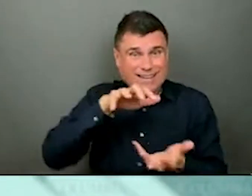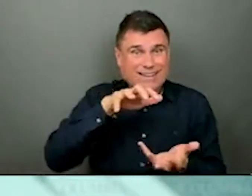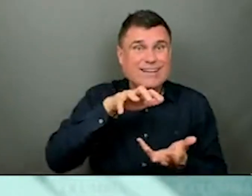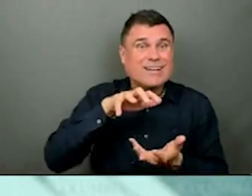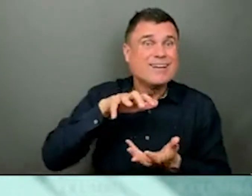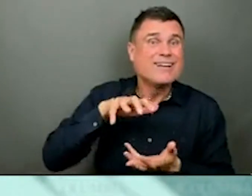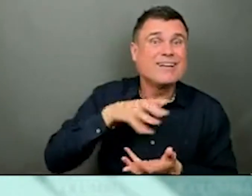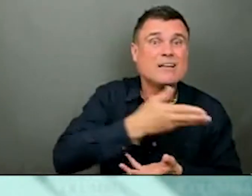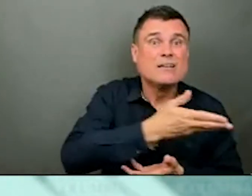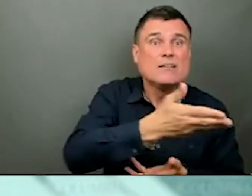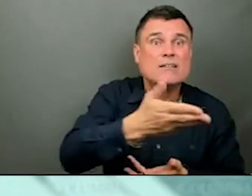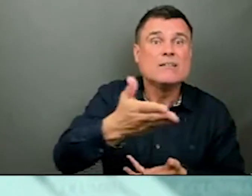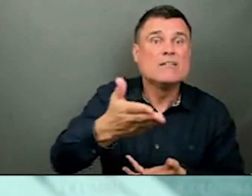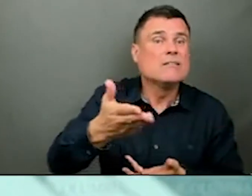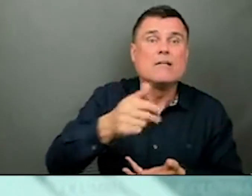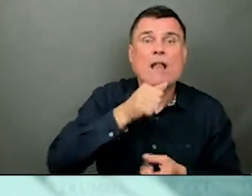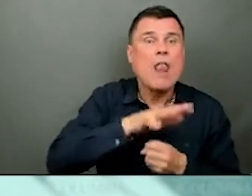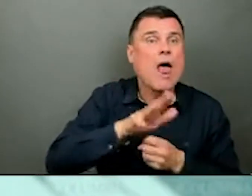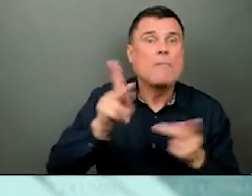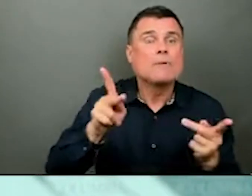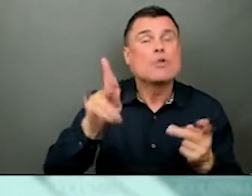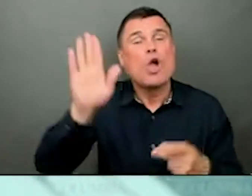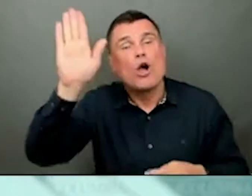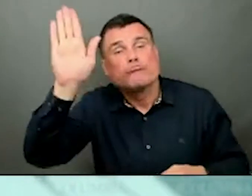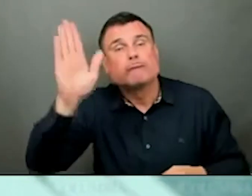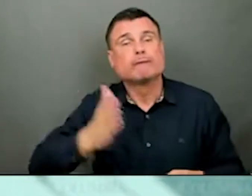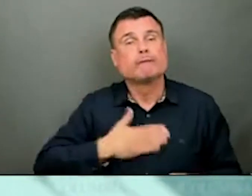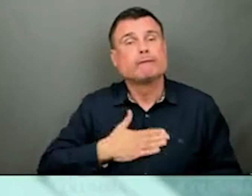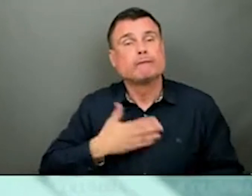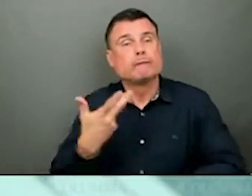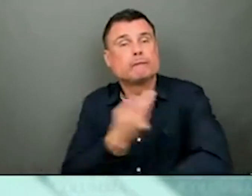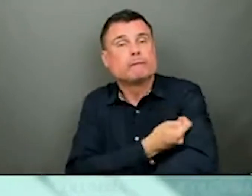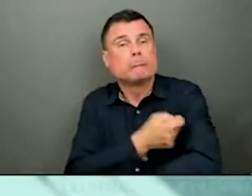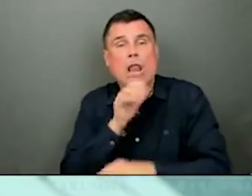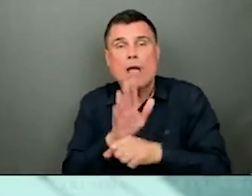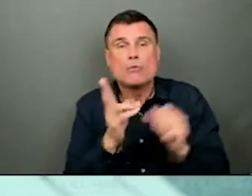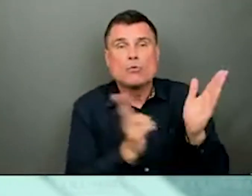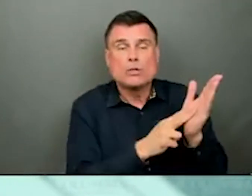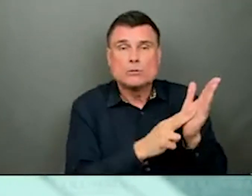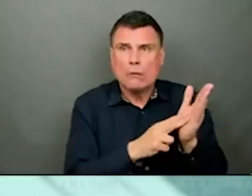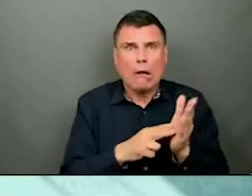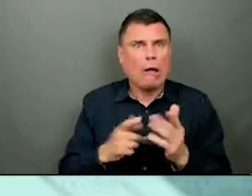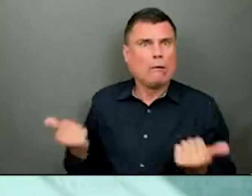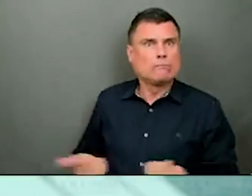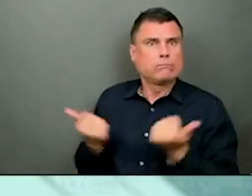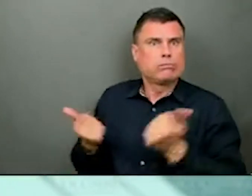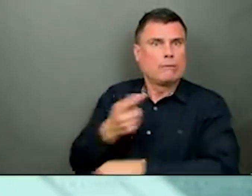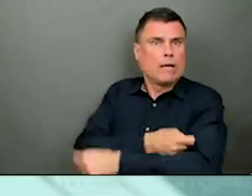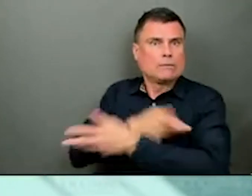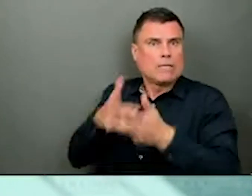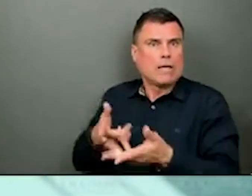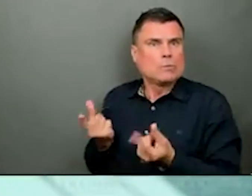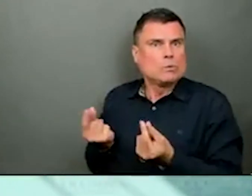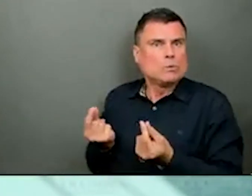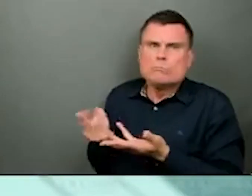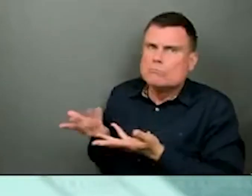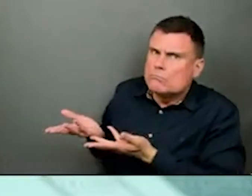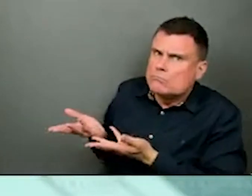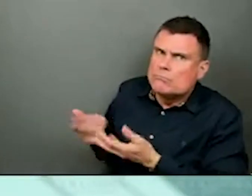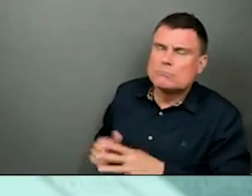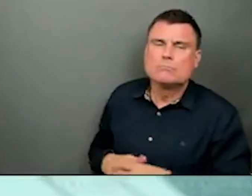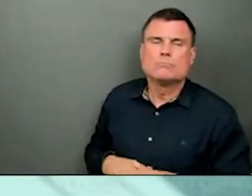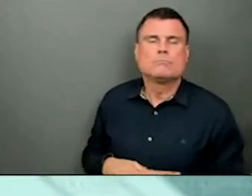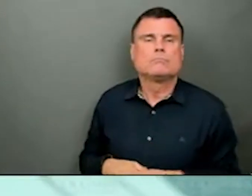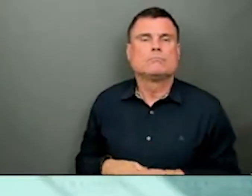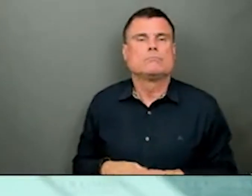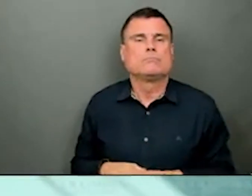Thanks for the question, Rob. I think if you look at vaccination levels, over 80 and over 70 now,